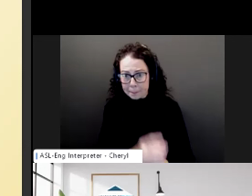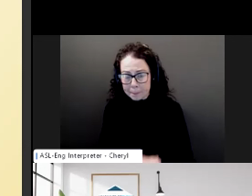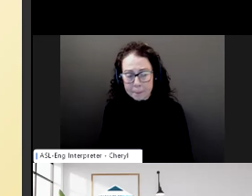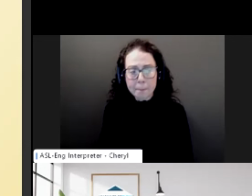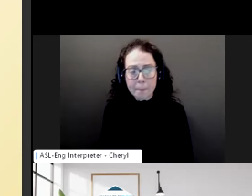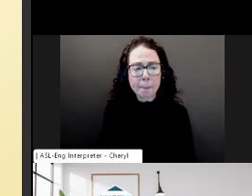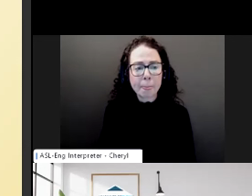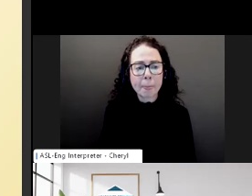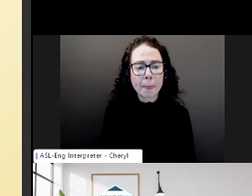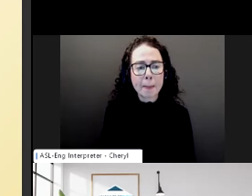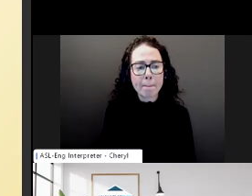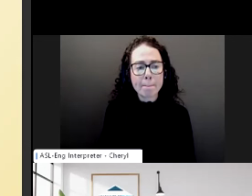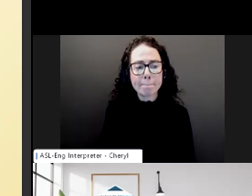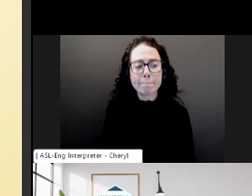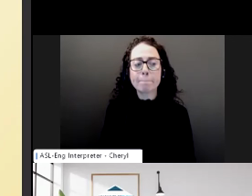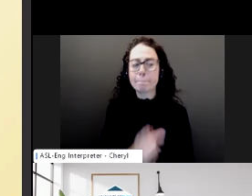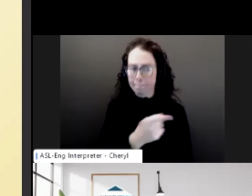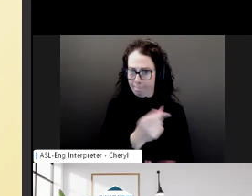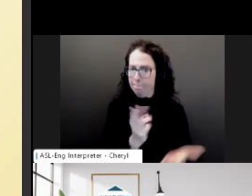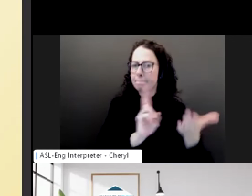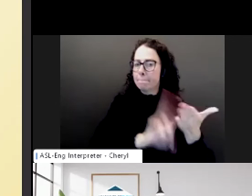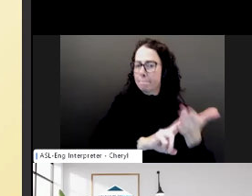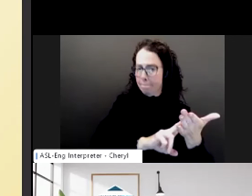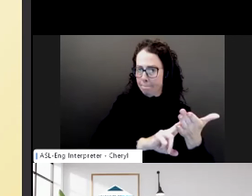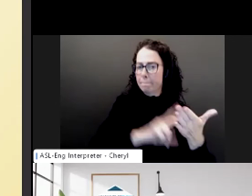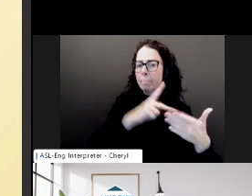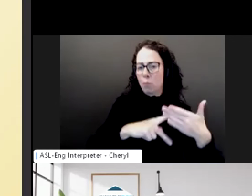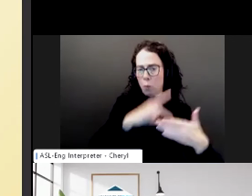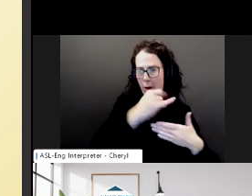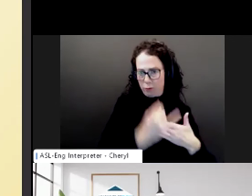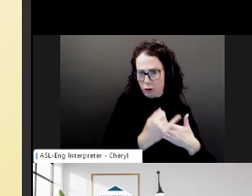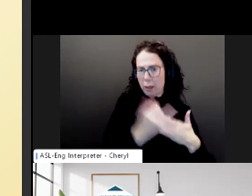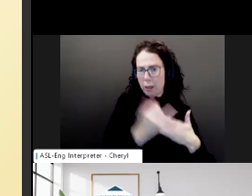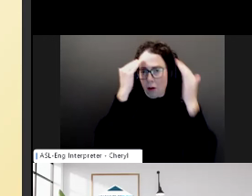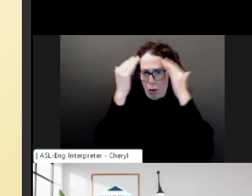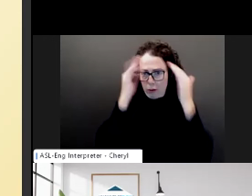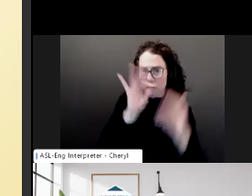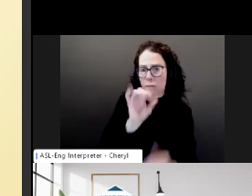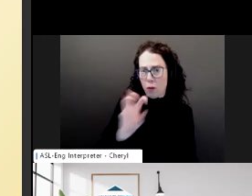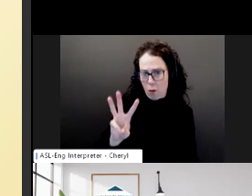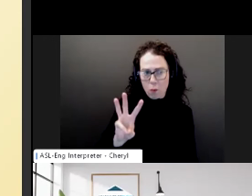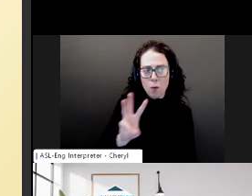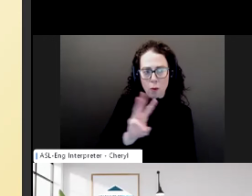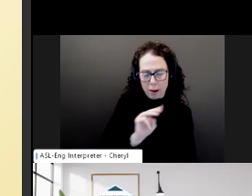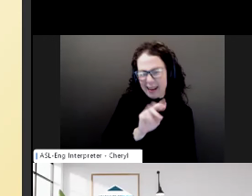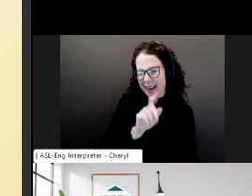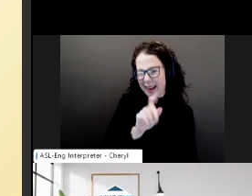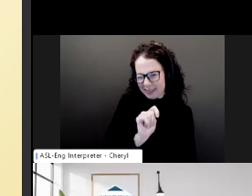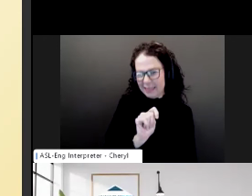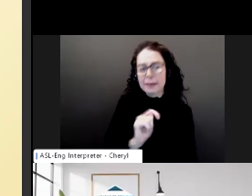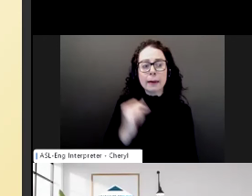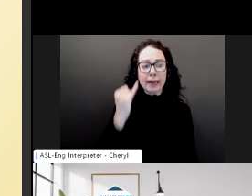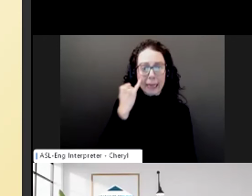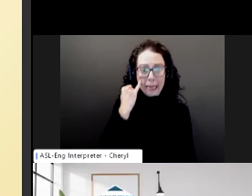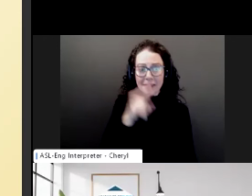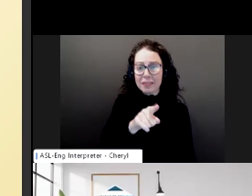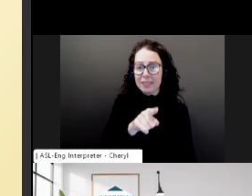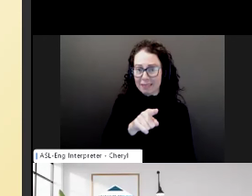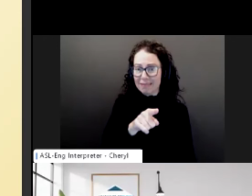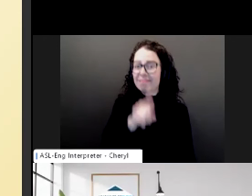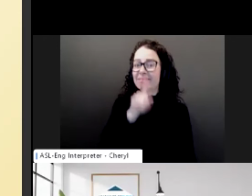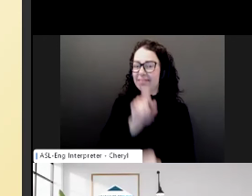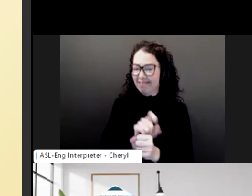knowledgenet.knowledgeflow.org, specifically to sign up for this project, and you'll recognize this screen. If you do get caught by one of our phishing emails,